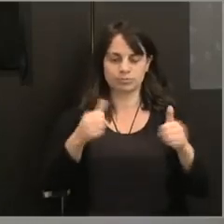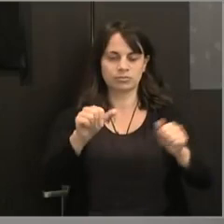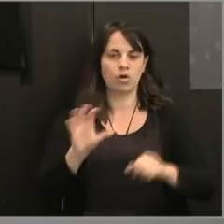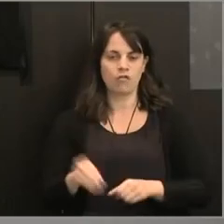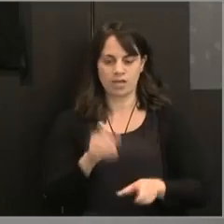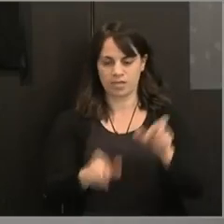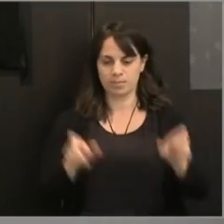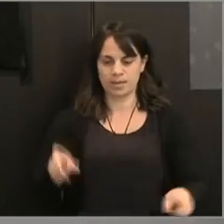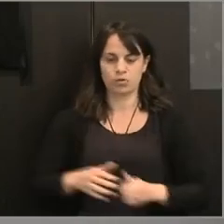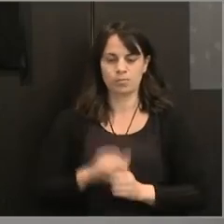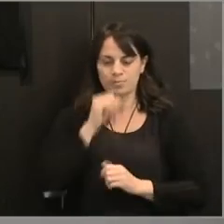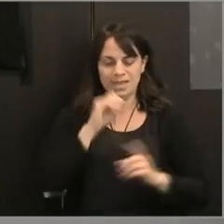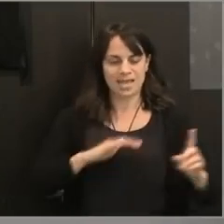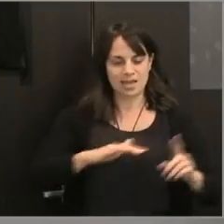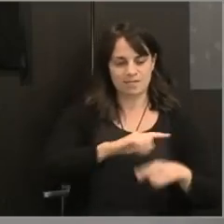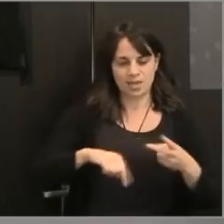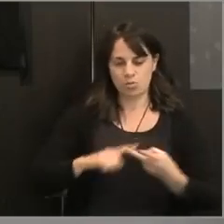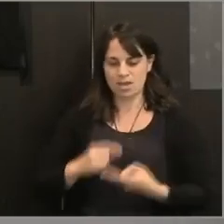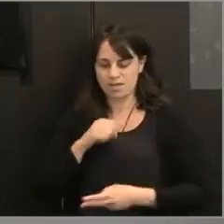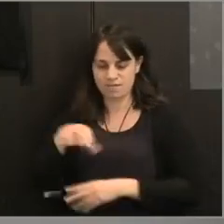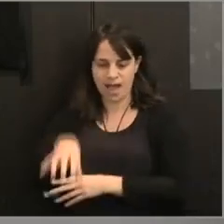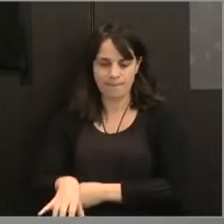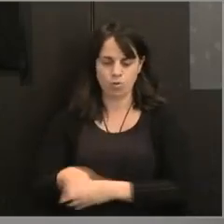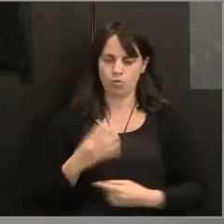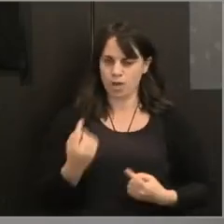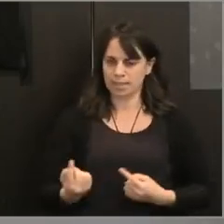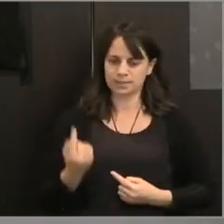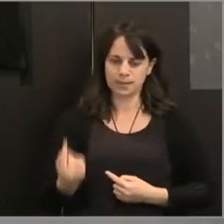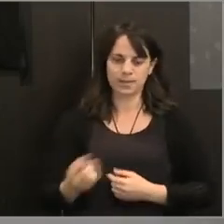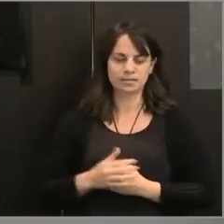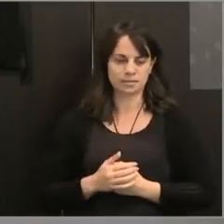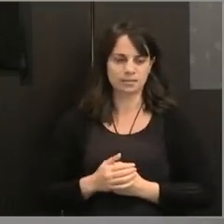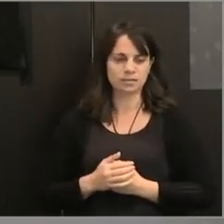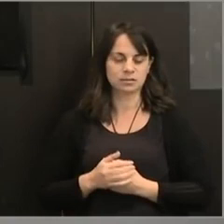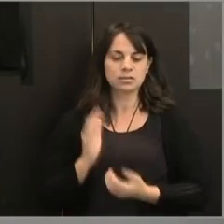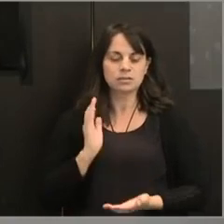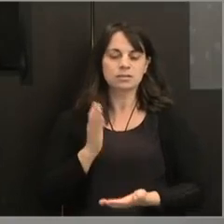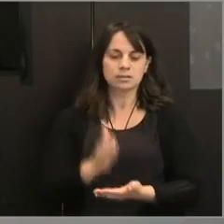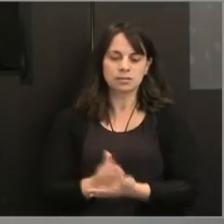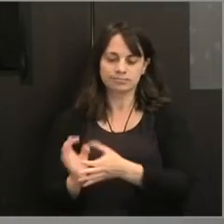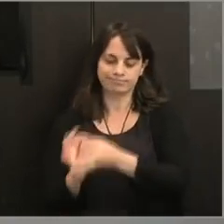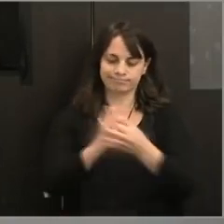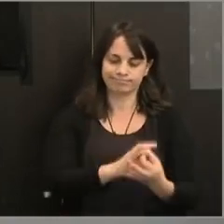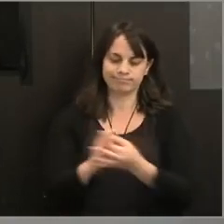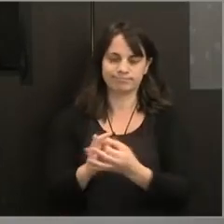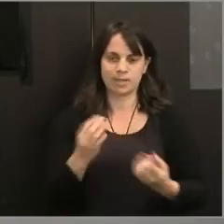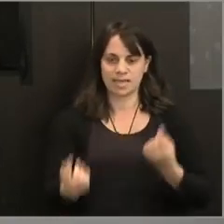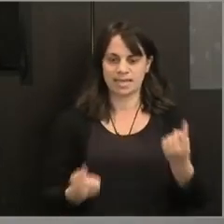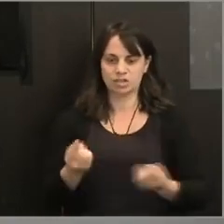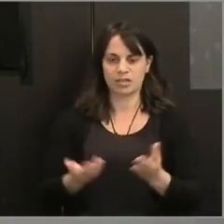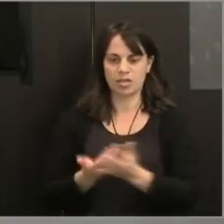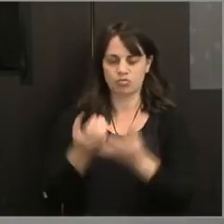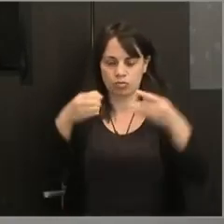But if iwi and hapu were independent, they were also necessarily interdependent through